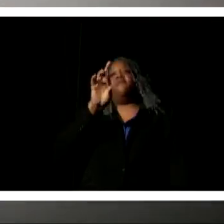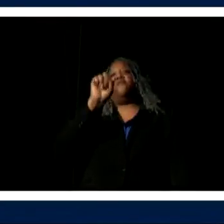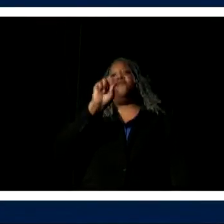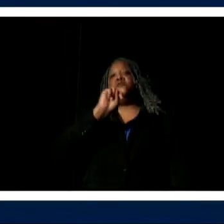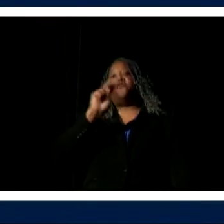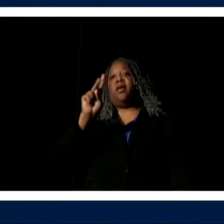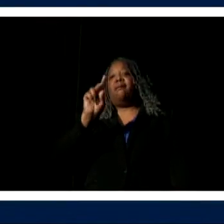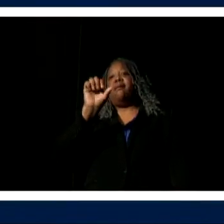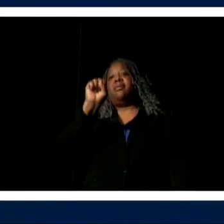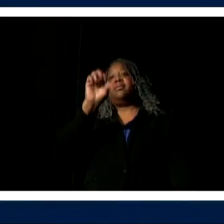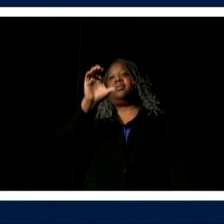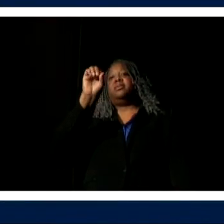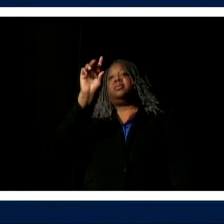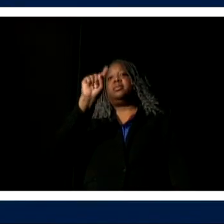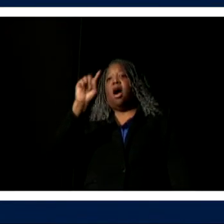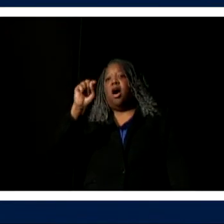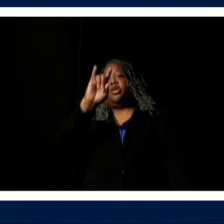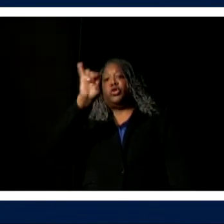Jr.